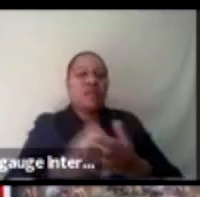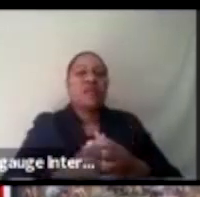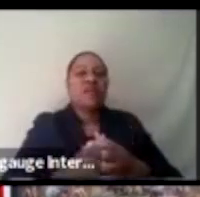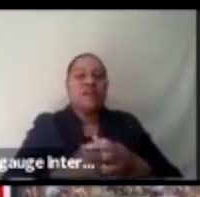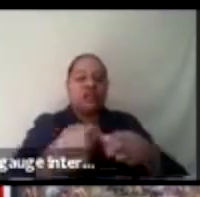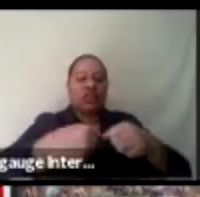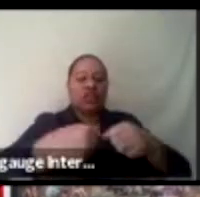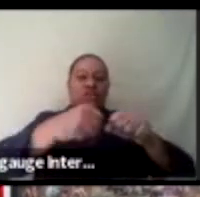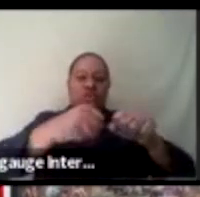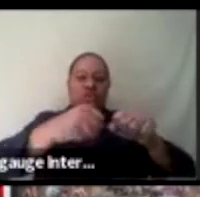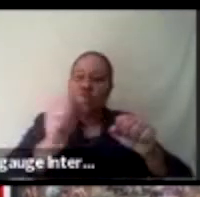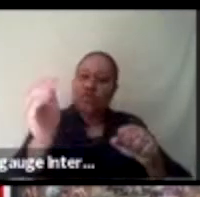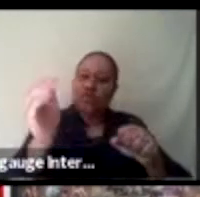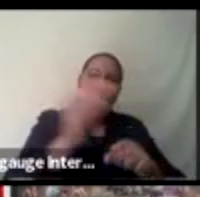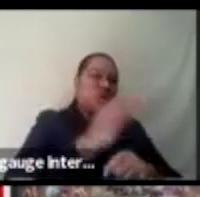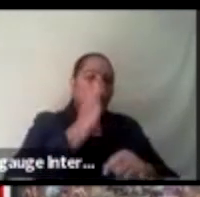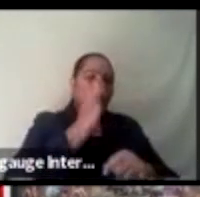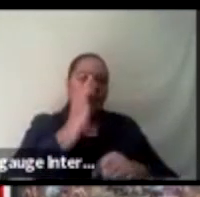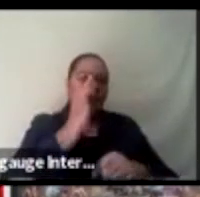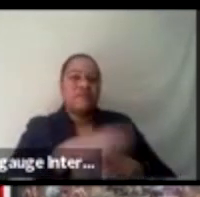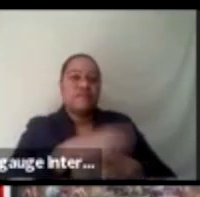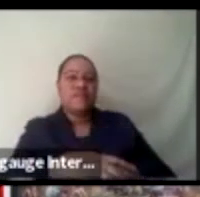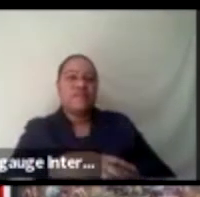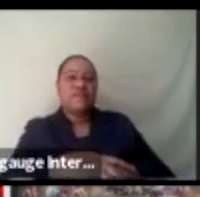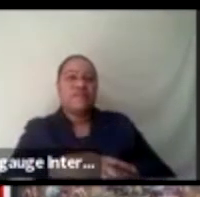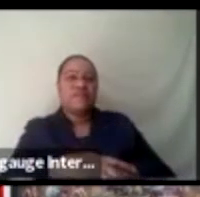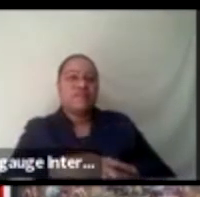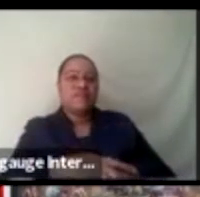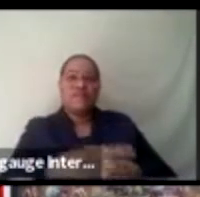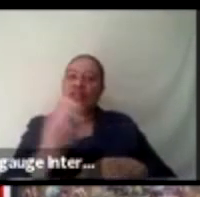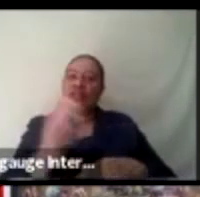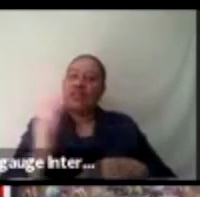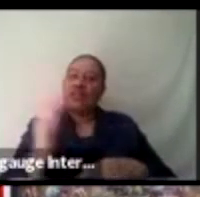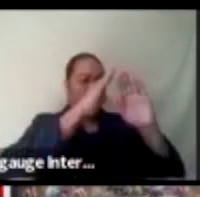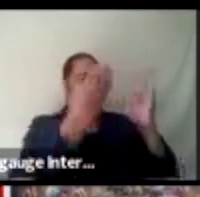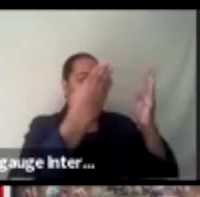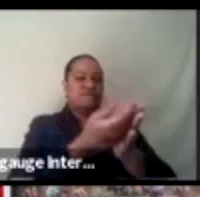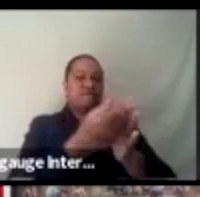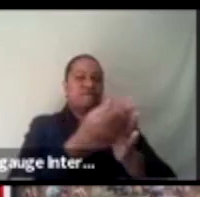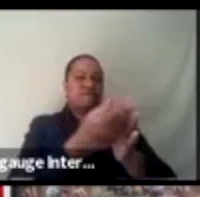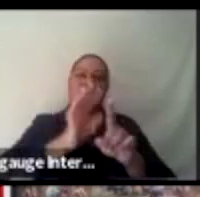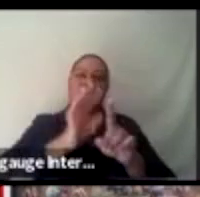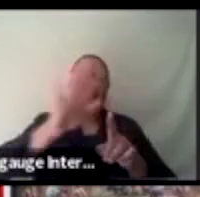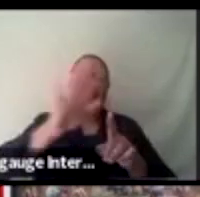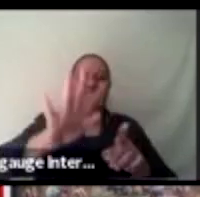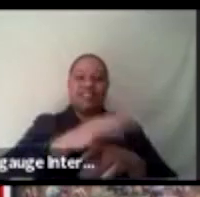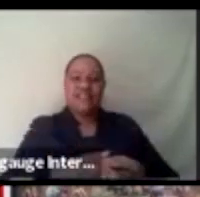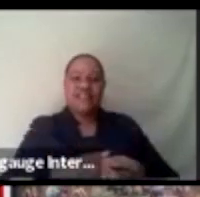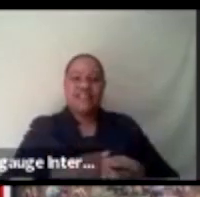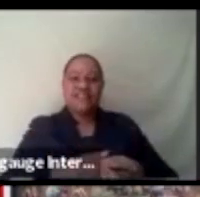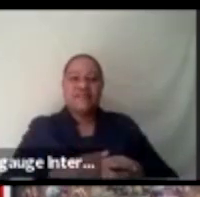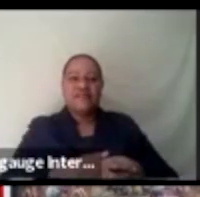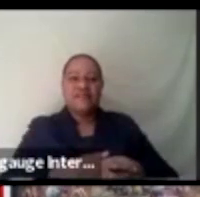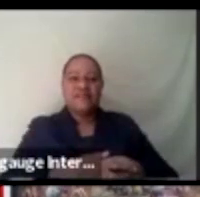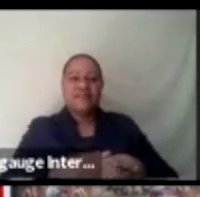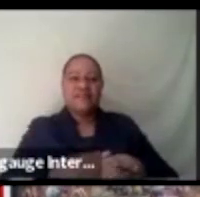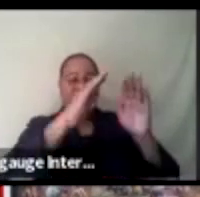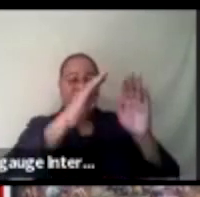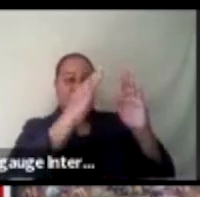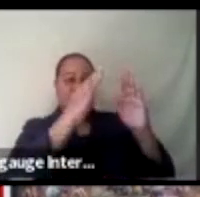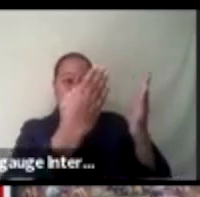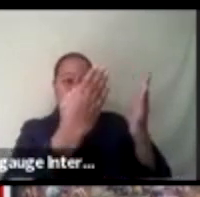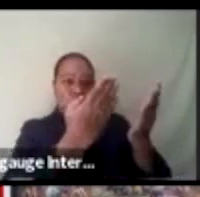of all peoples and states across our Blue Pacific. In a world where